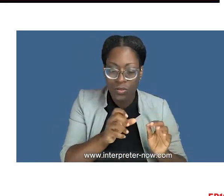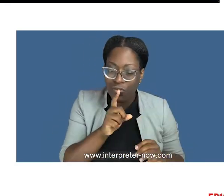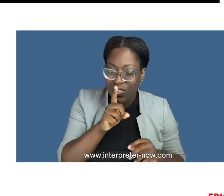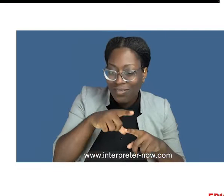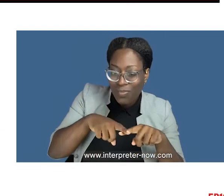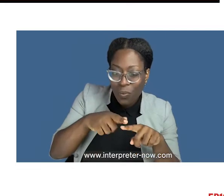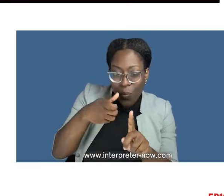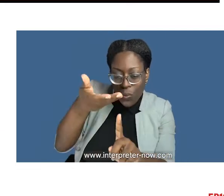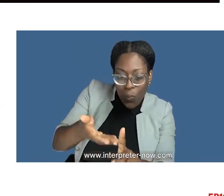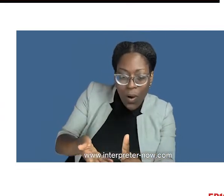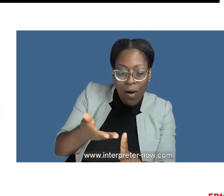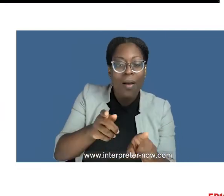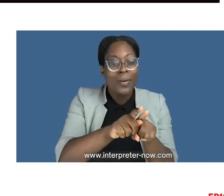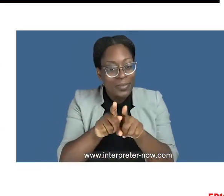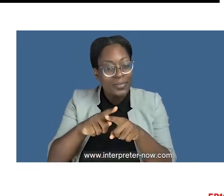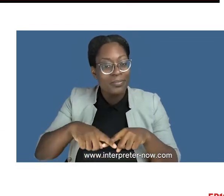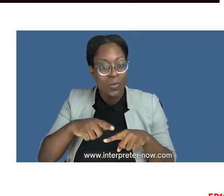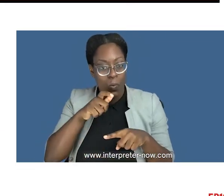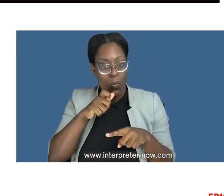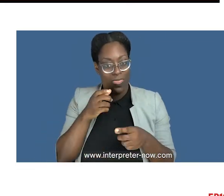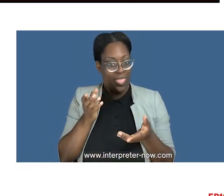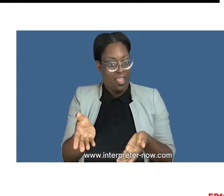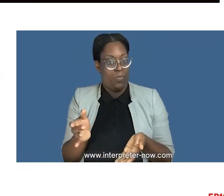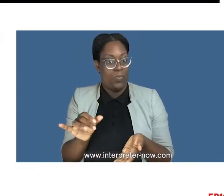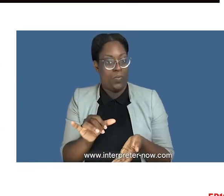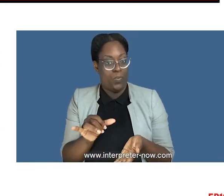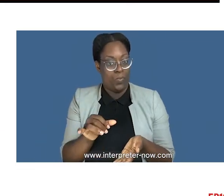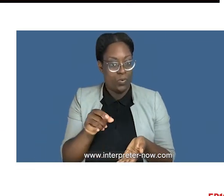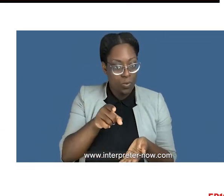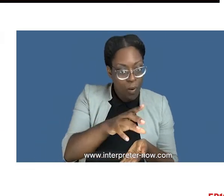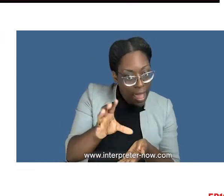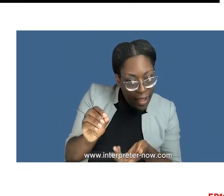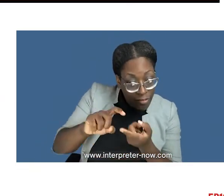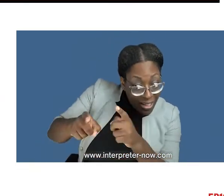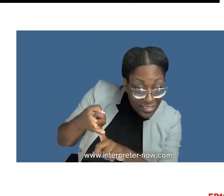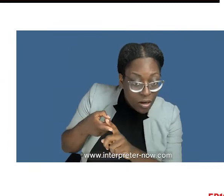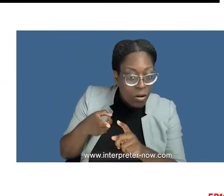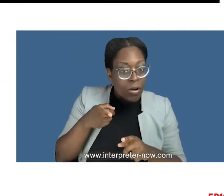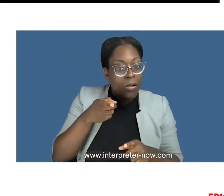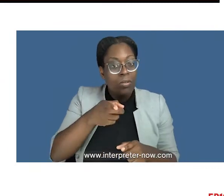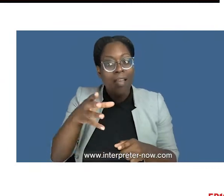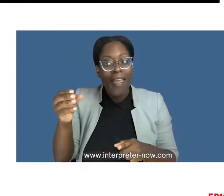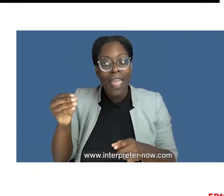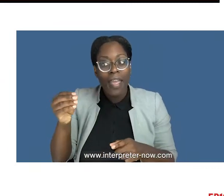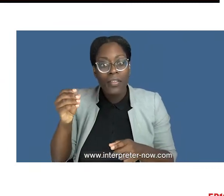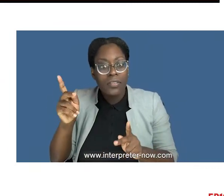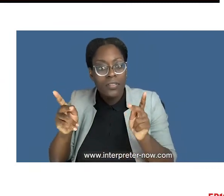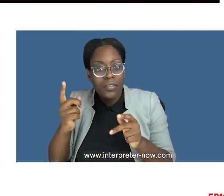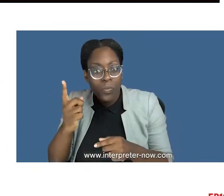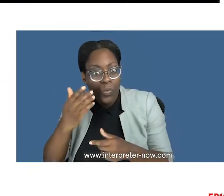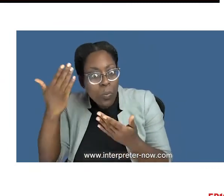personality. Yeah, and it's much easier to work all together on this. It's easier, like if